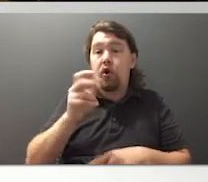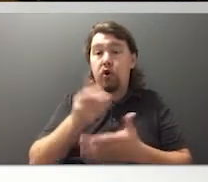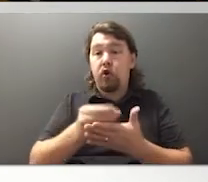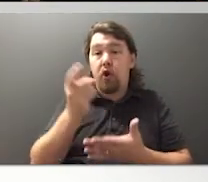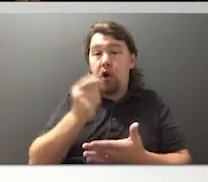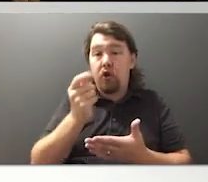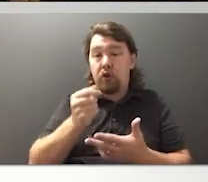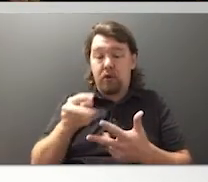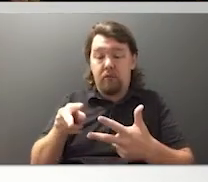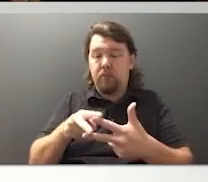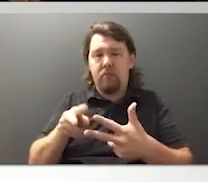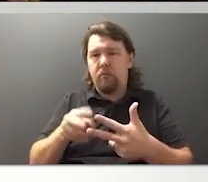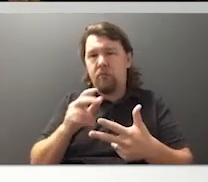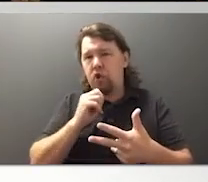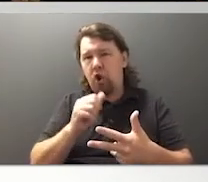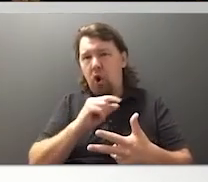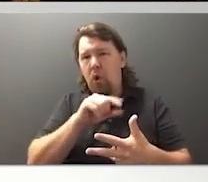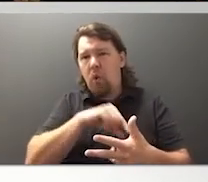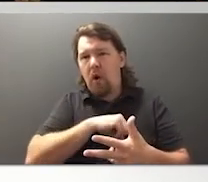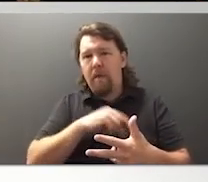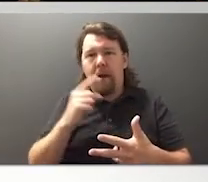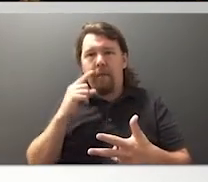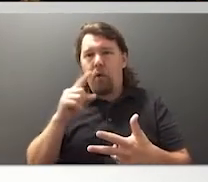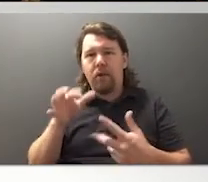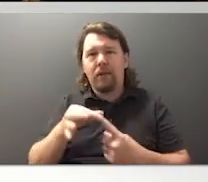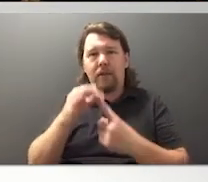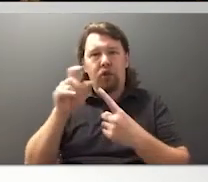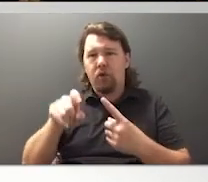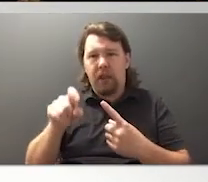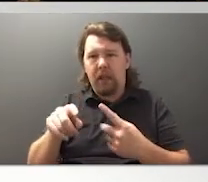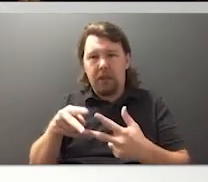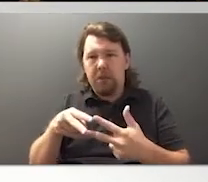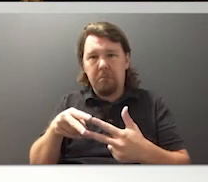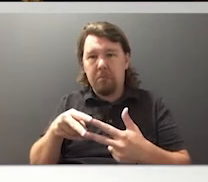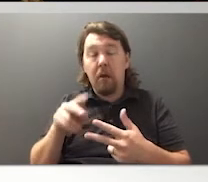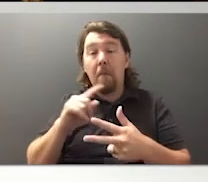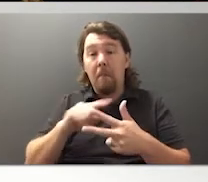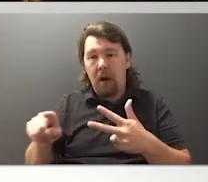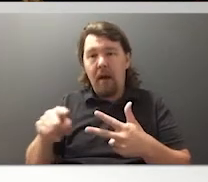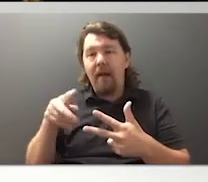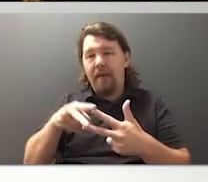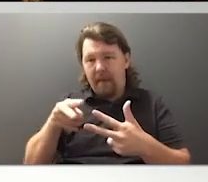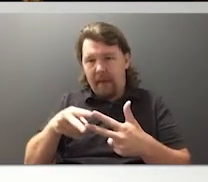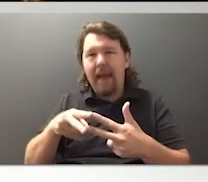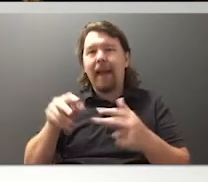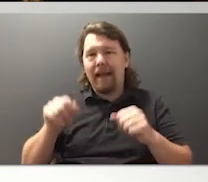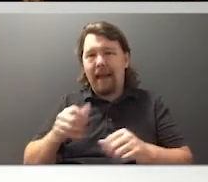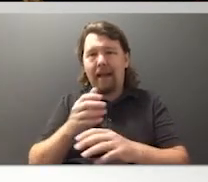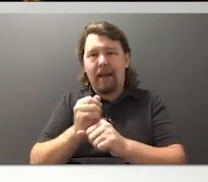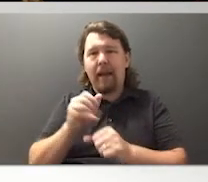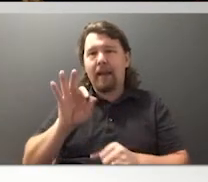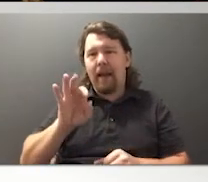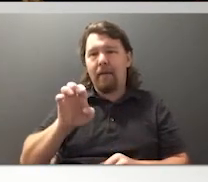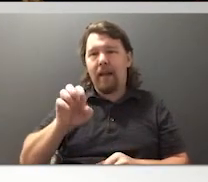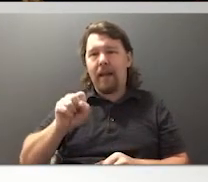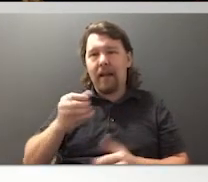not qualify for special needs, they can get the FES scholarship and go to a private school.